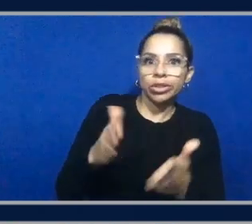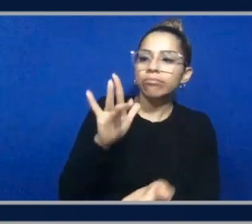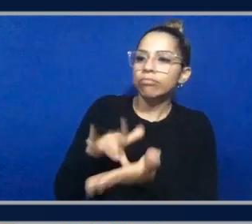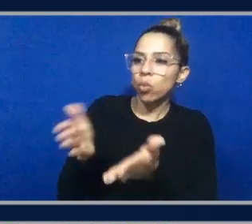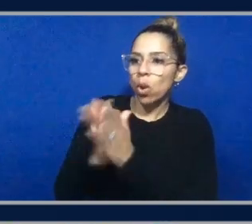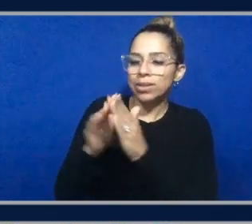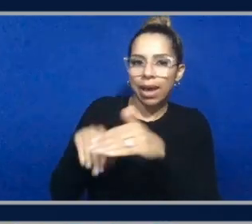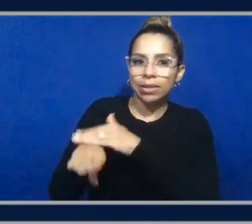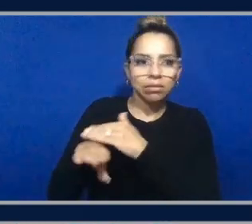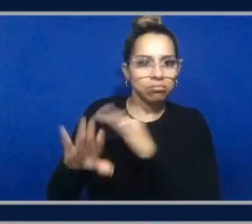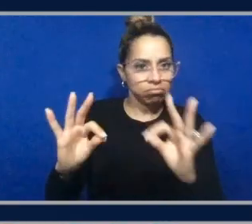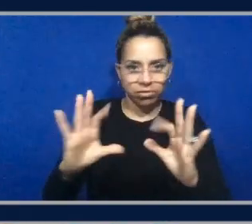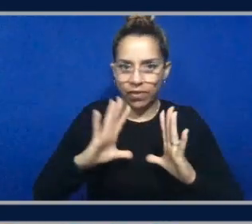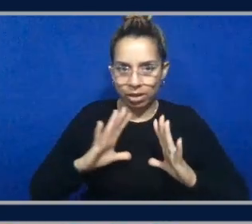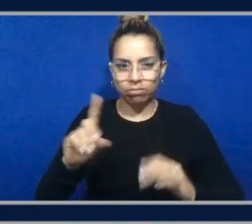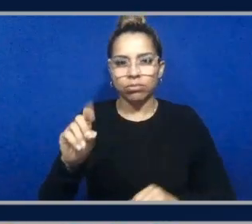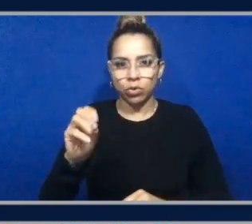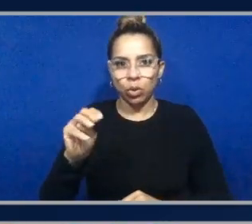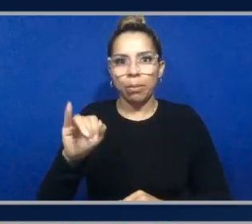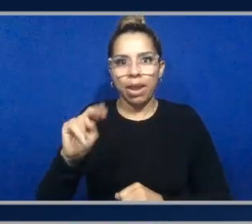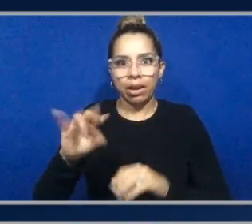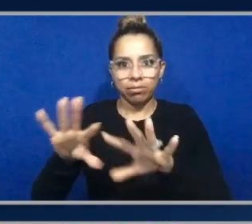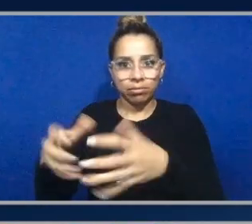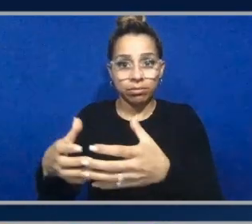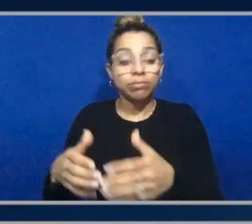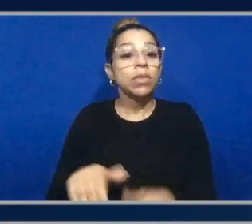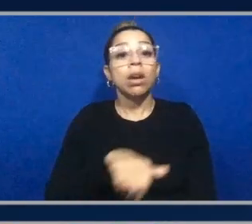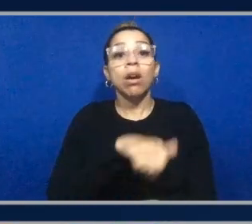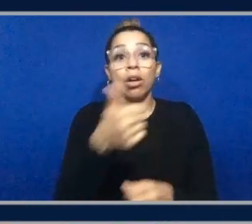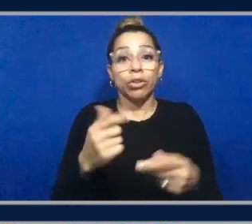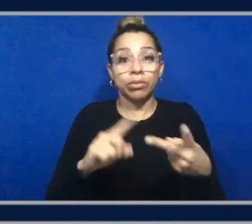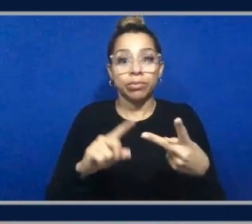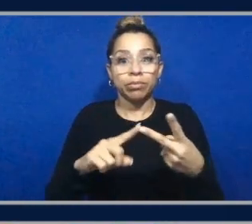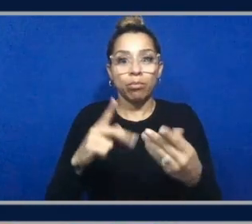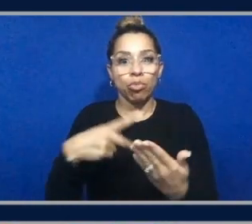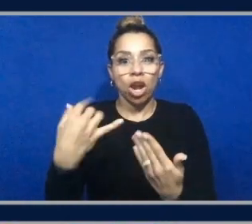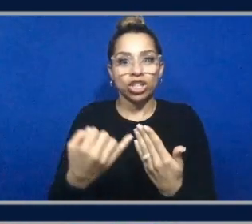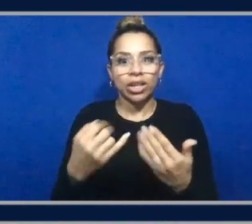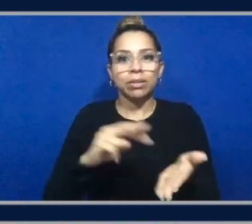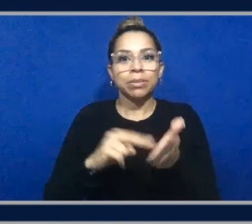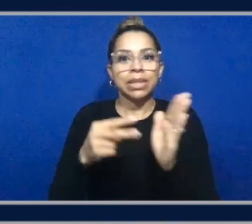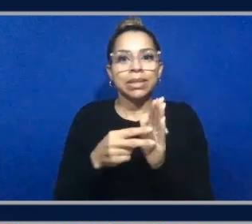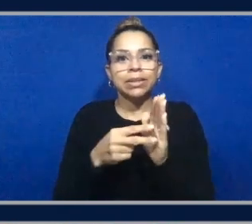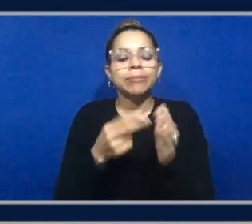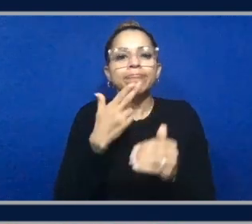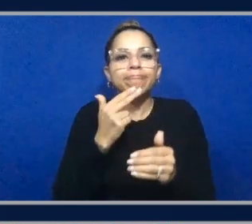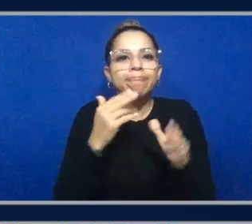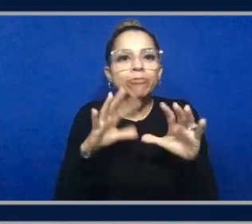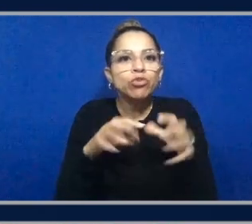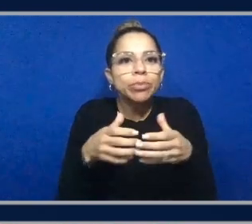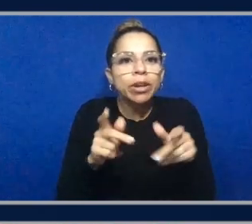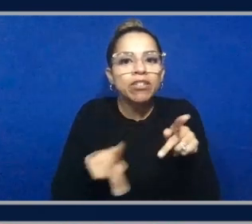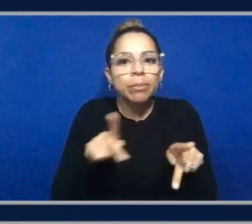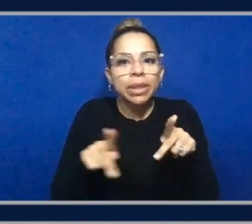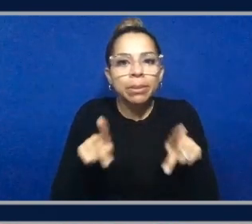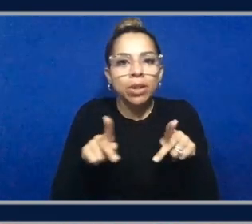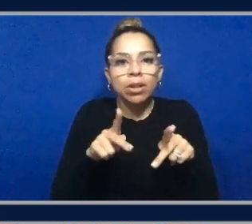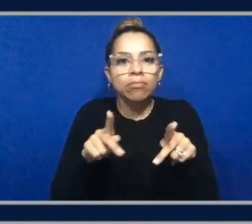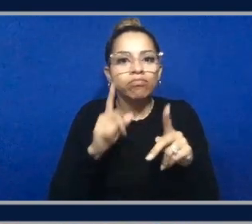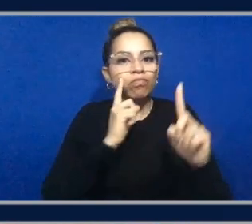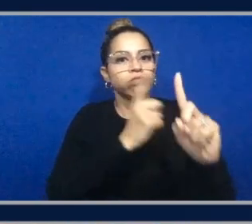a small set of people and tools who are working together for one problem. So let's say the three of us working together to build one GenAI